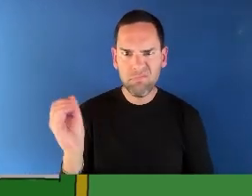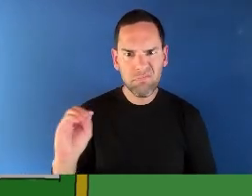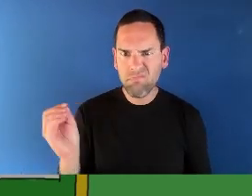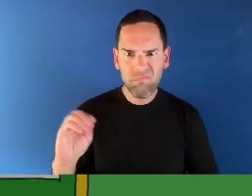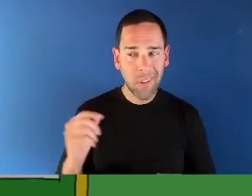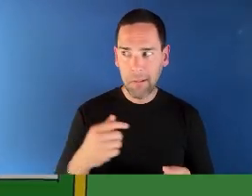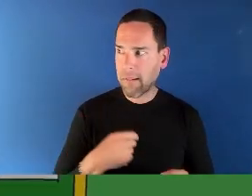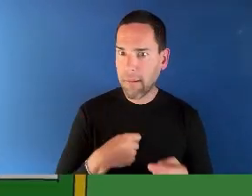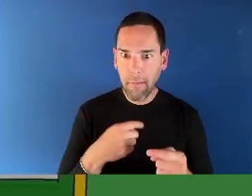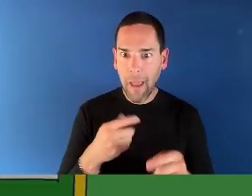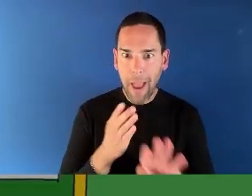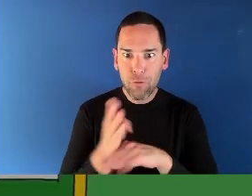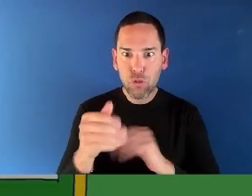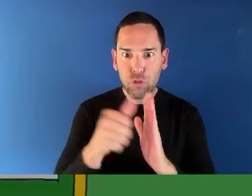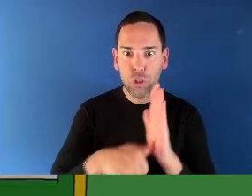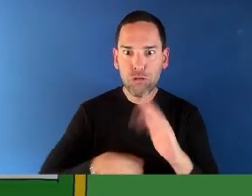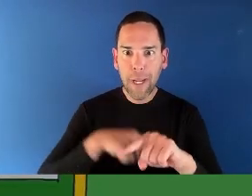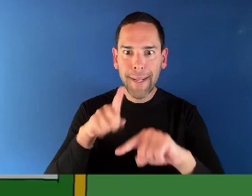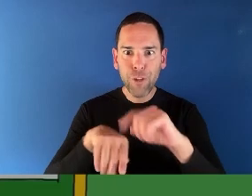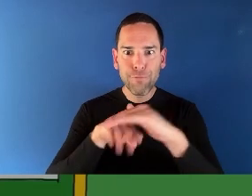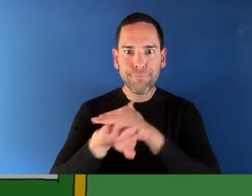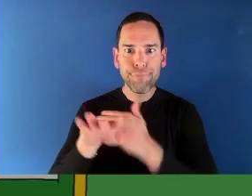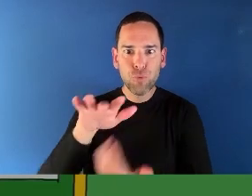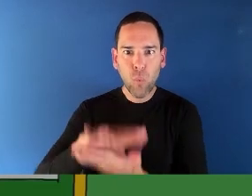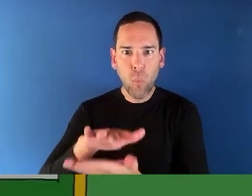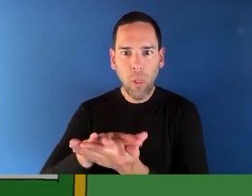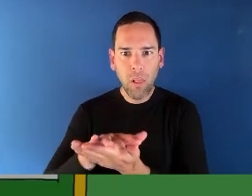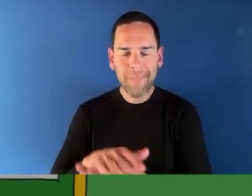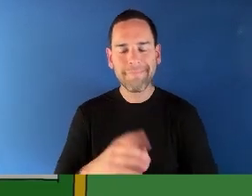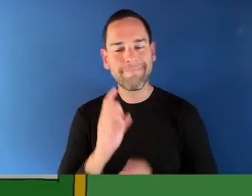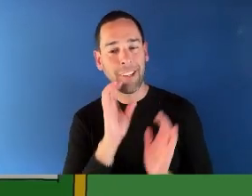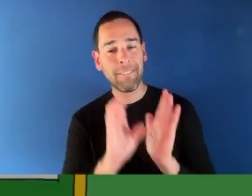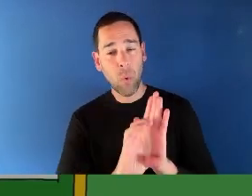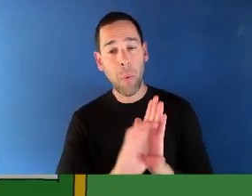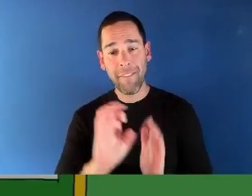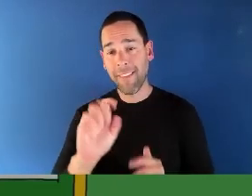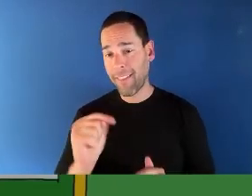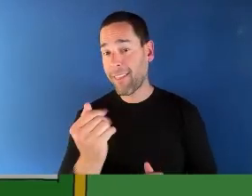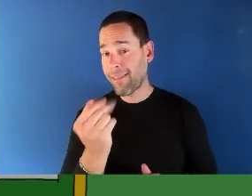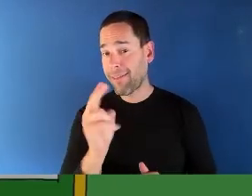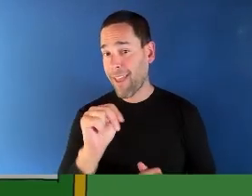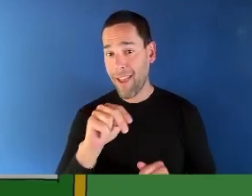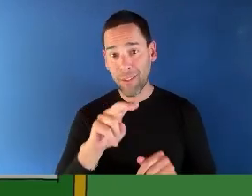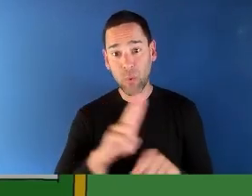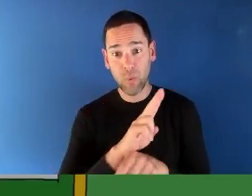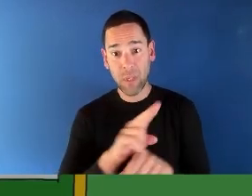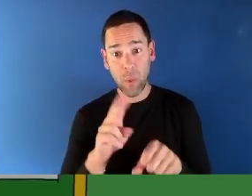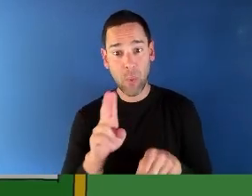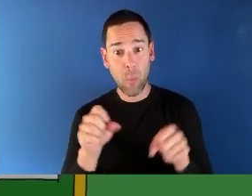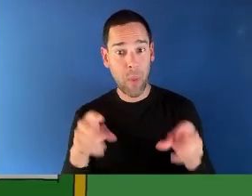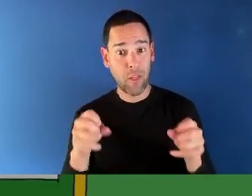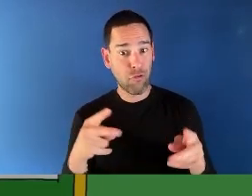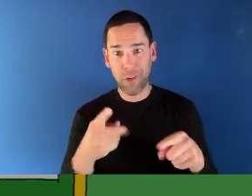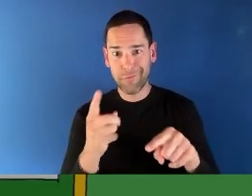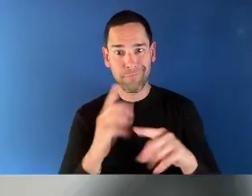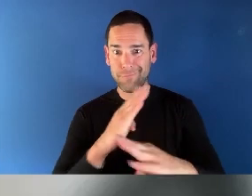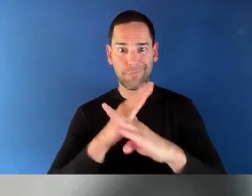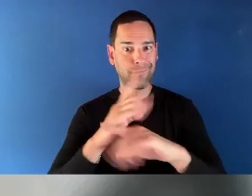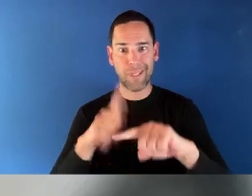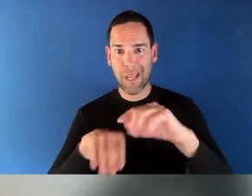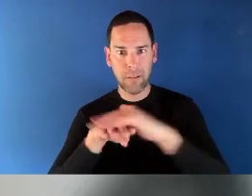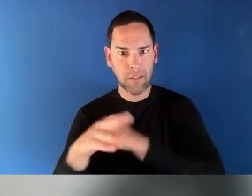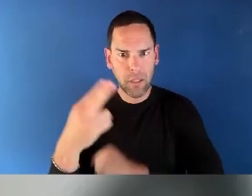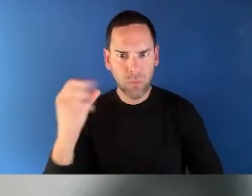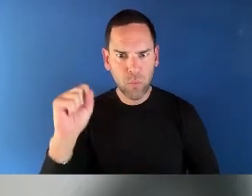So um, Ethan using a wheelchair, unable to get into his high school.